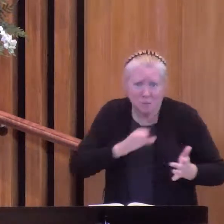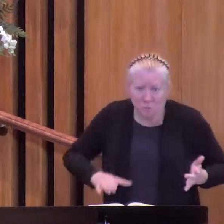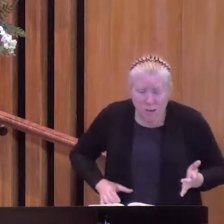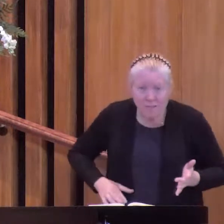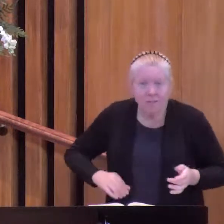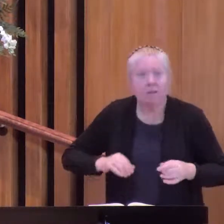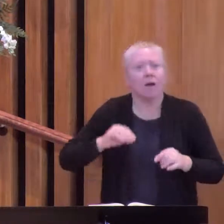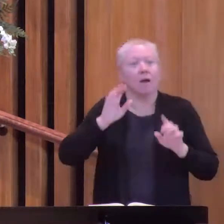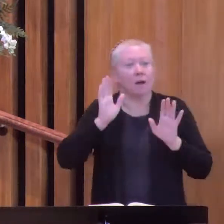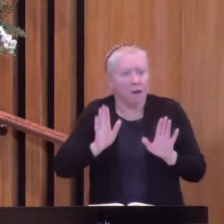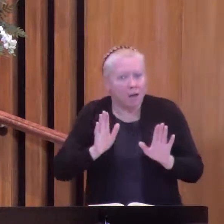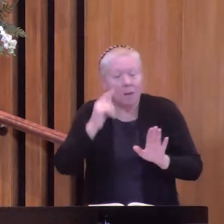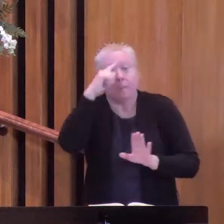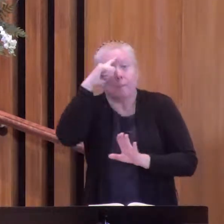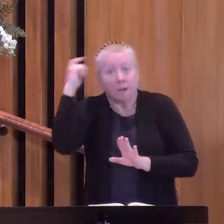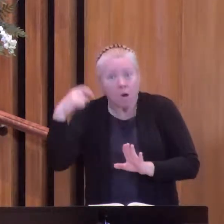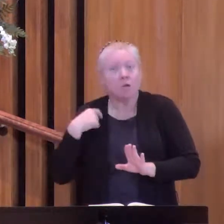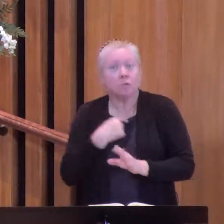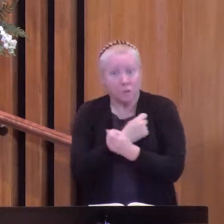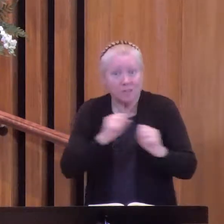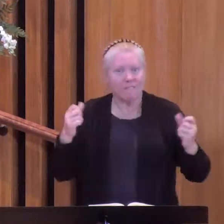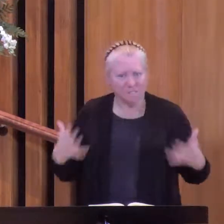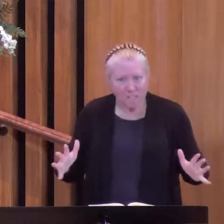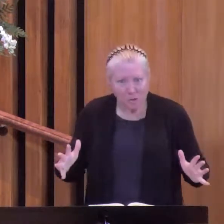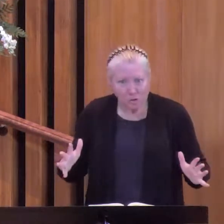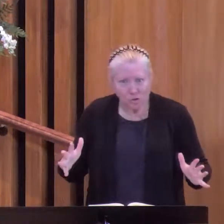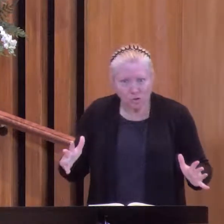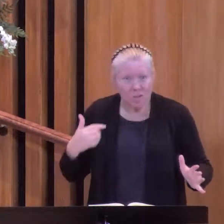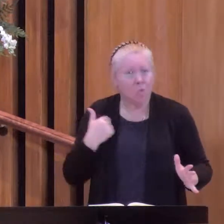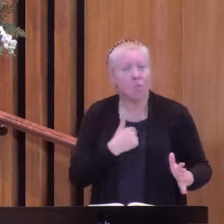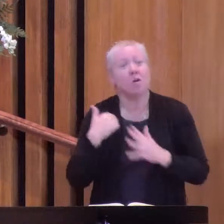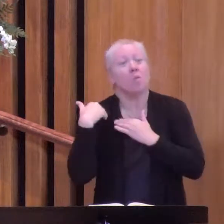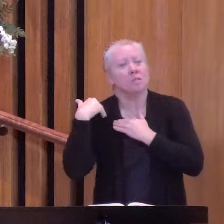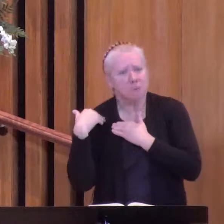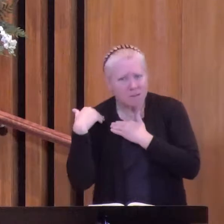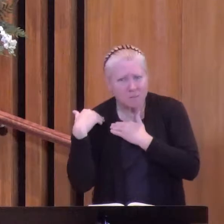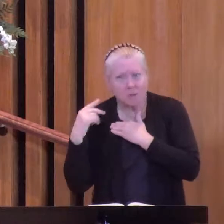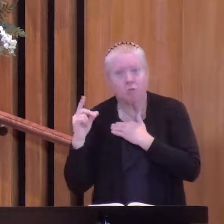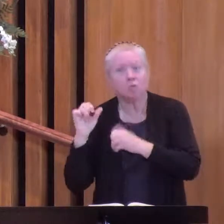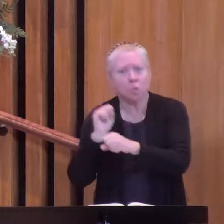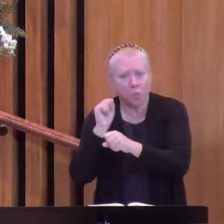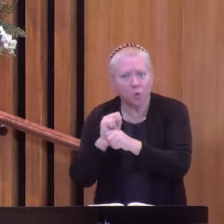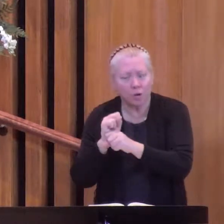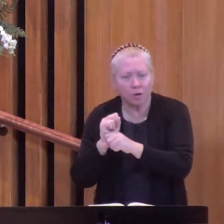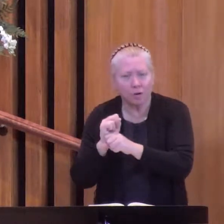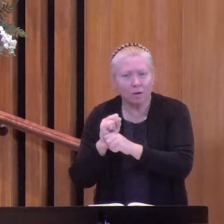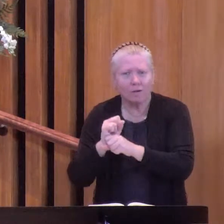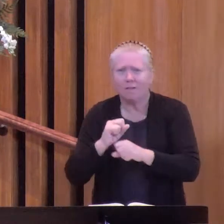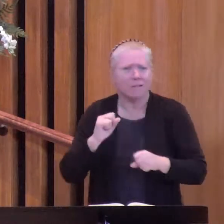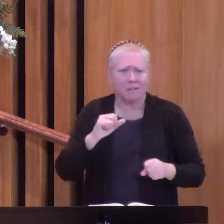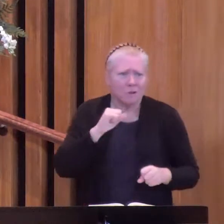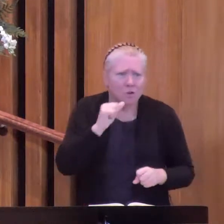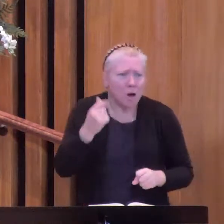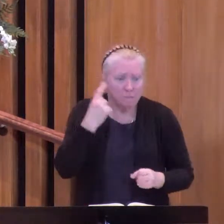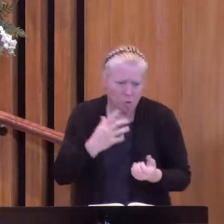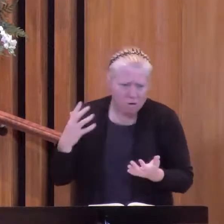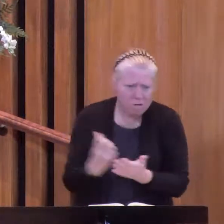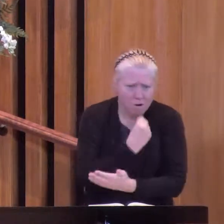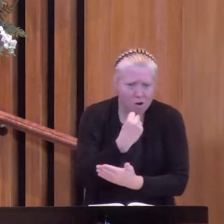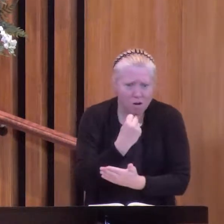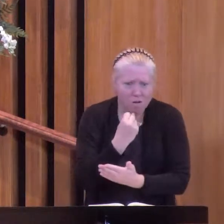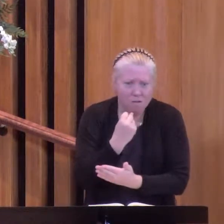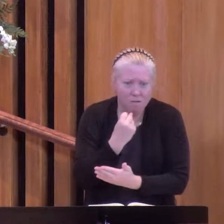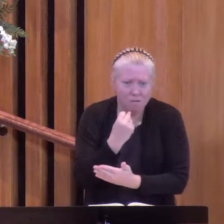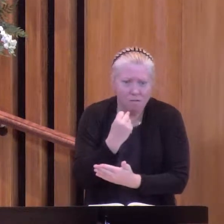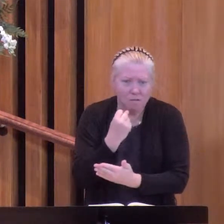the works that we do as Catholics aren't works that are trying to earn our salvation, working